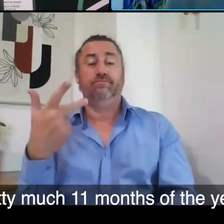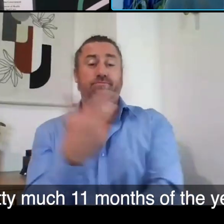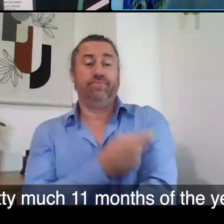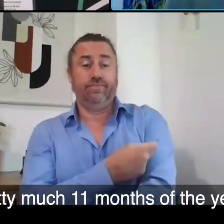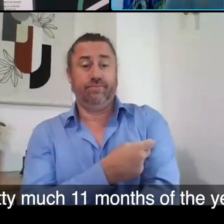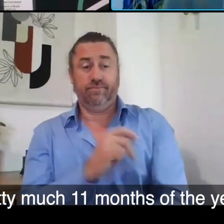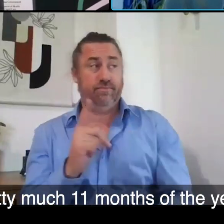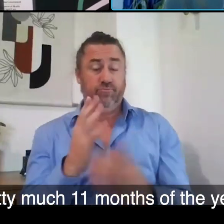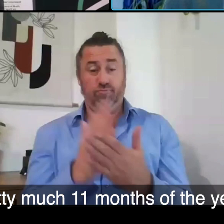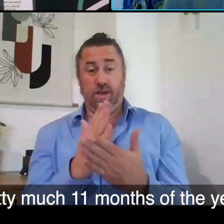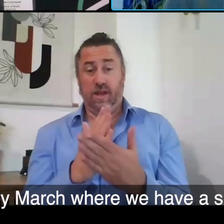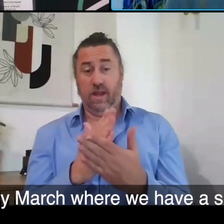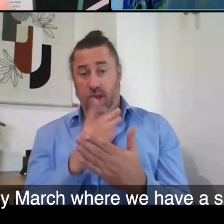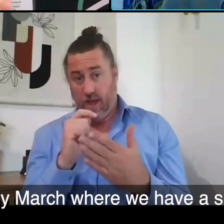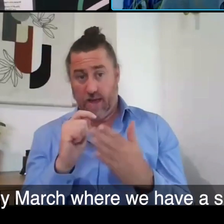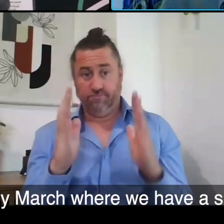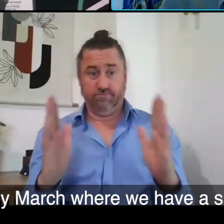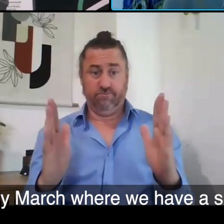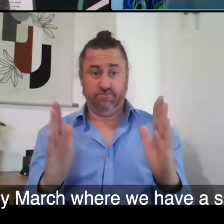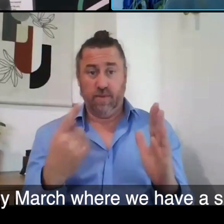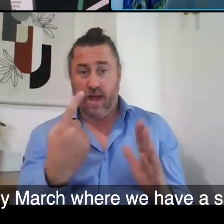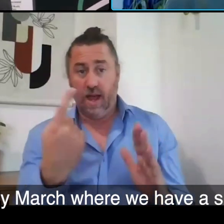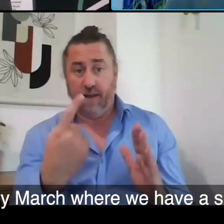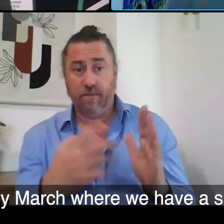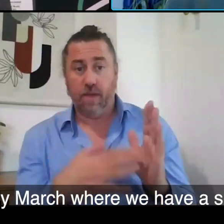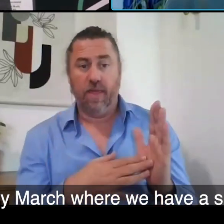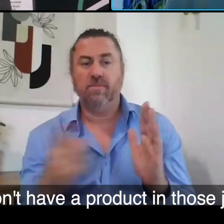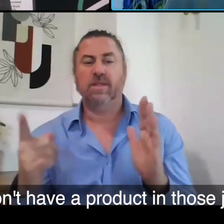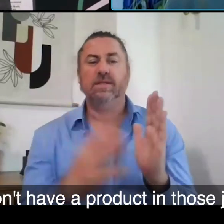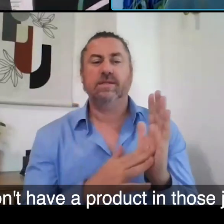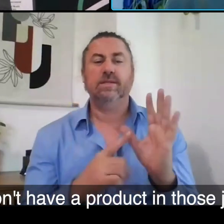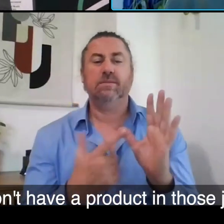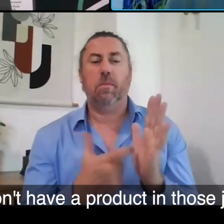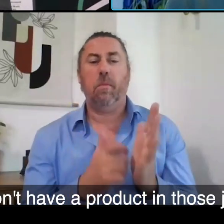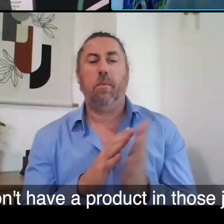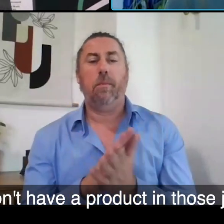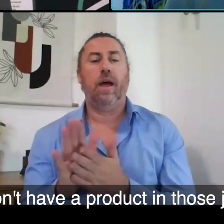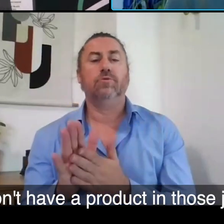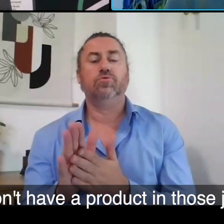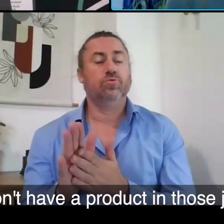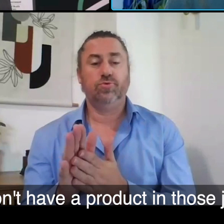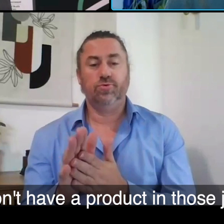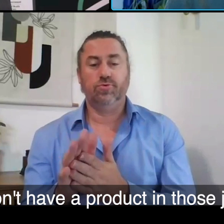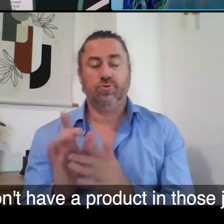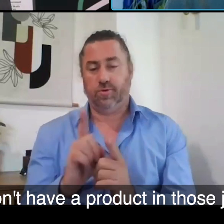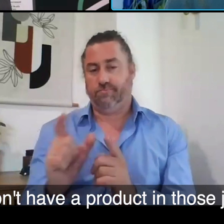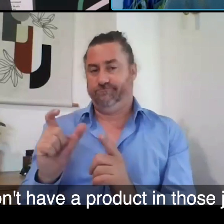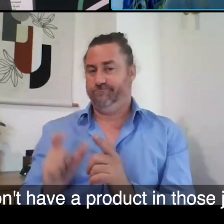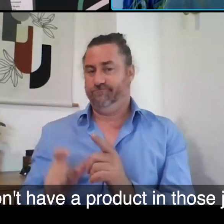11 months of the year. It's really only March where we have a short window where we don't have a product in